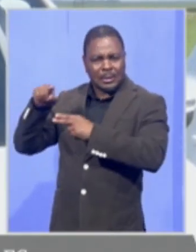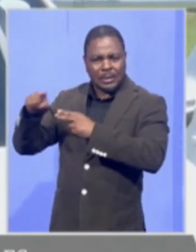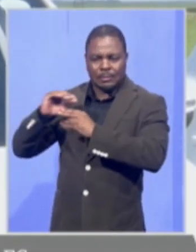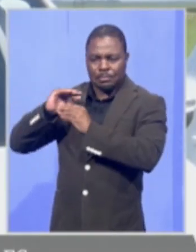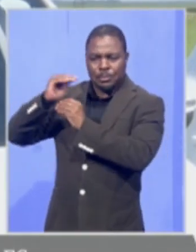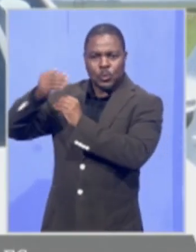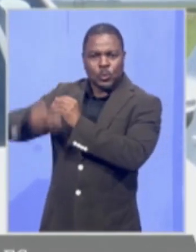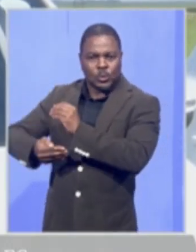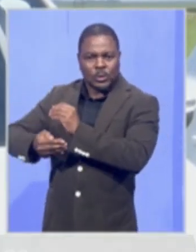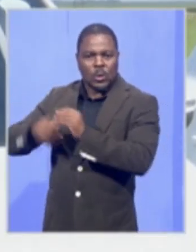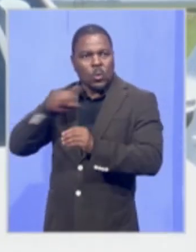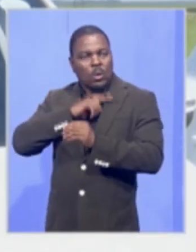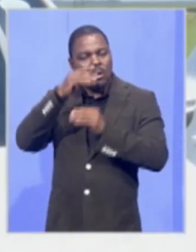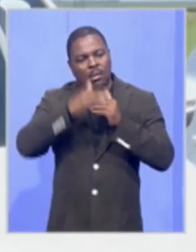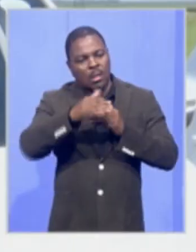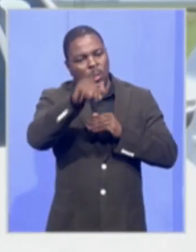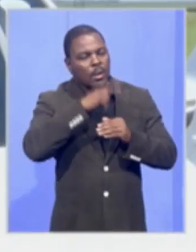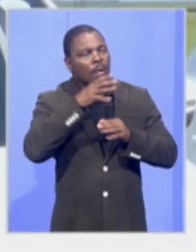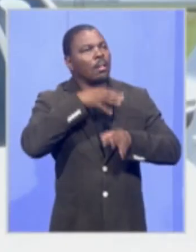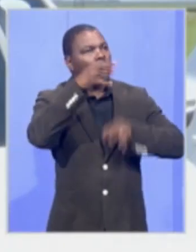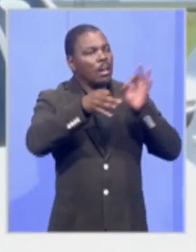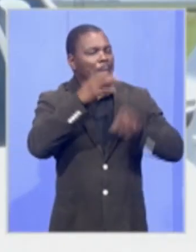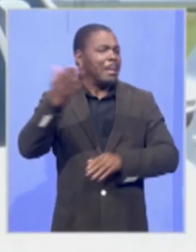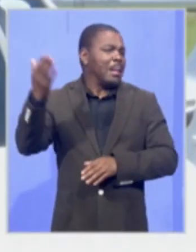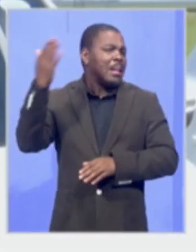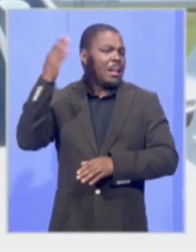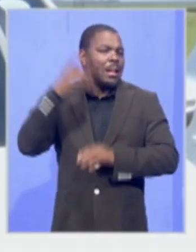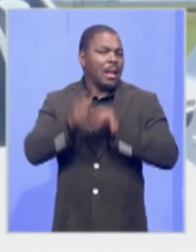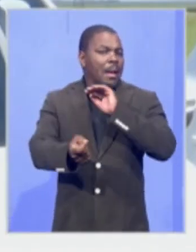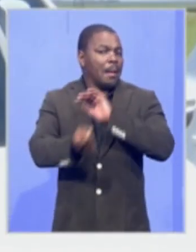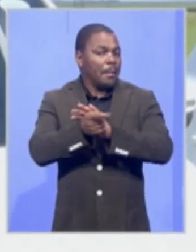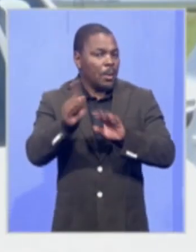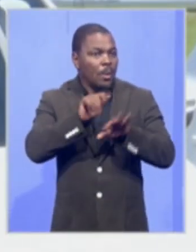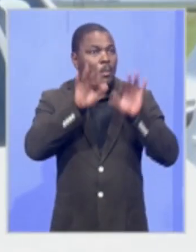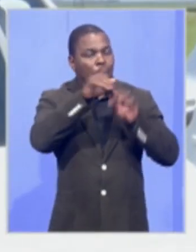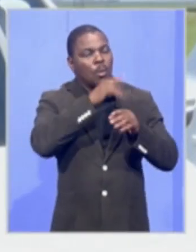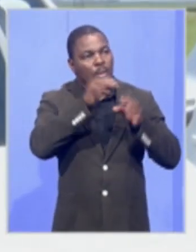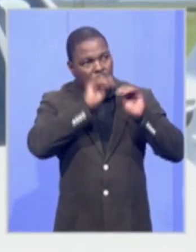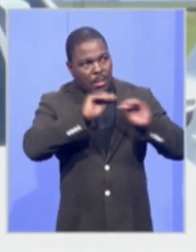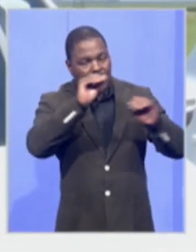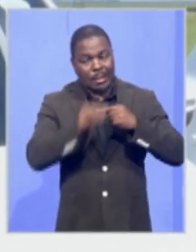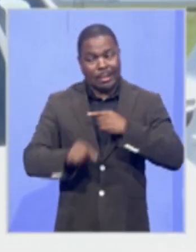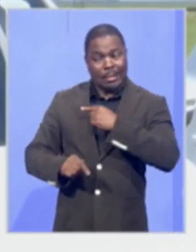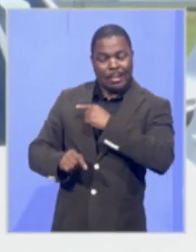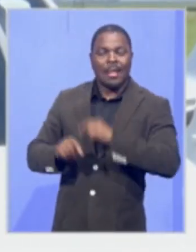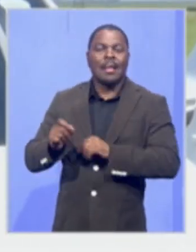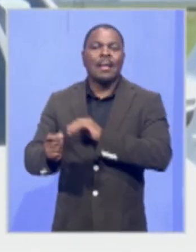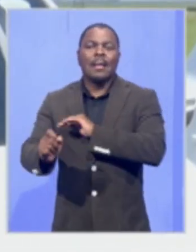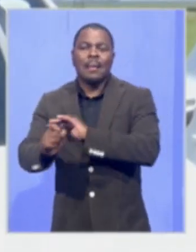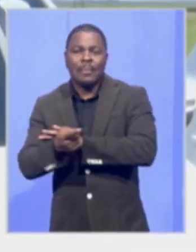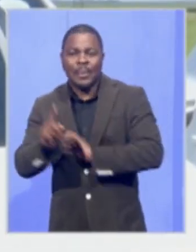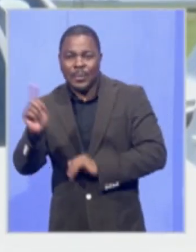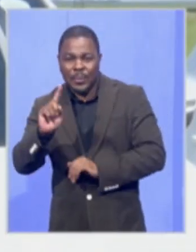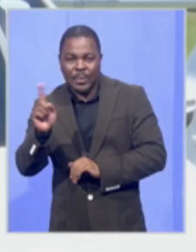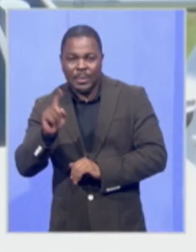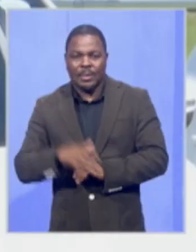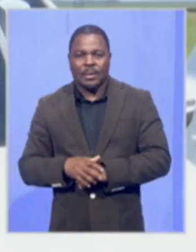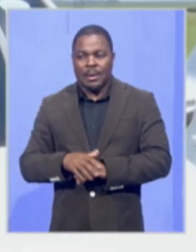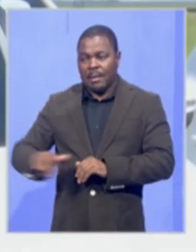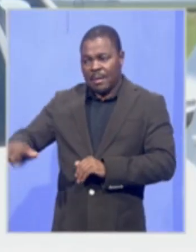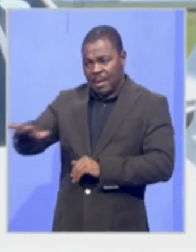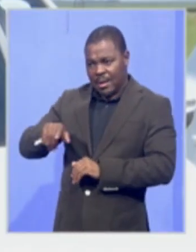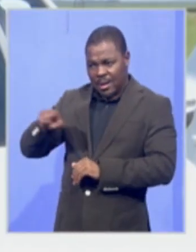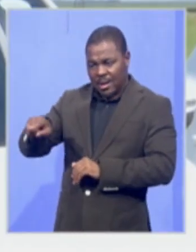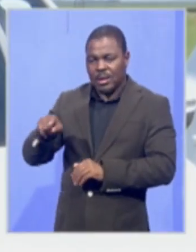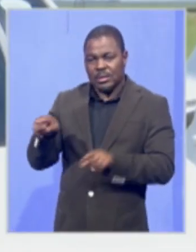re kgone ho bua ka dintho tse etsahetseng, re kgone le ho ruta batho ebile re kgone ho etsa le dibaka tse hore di